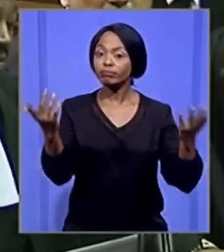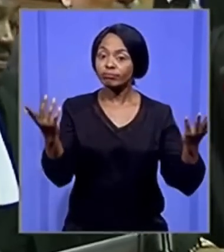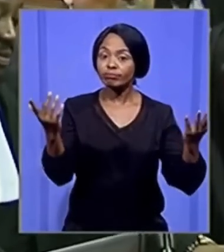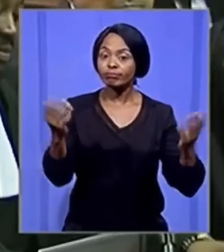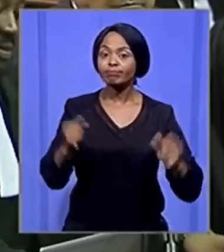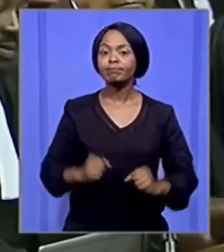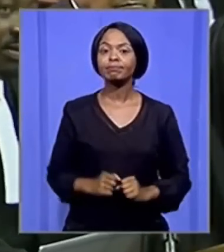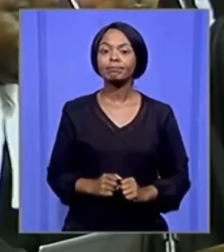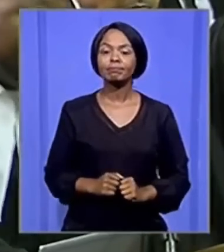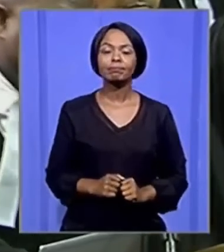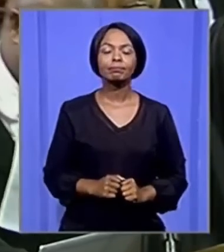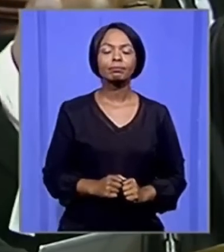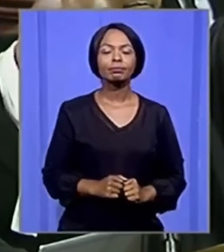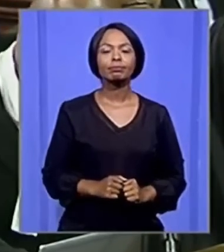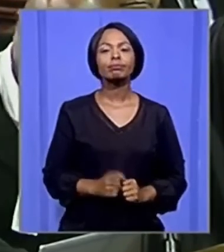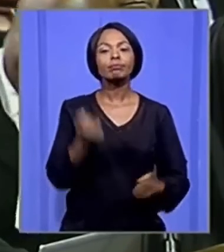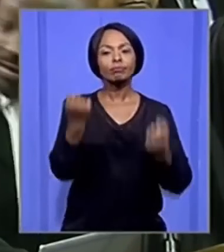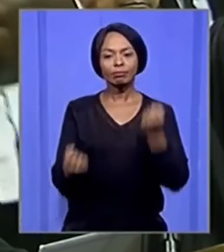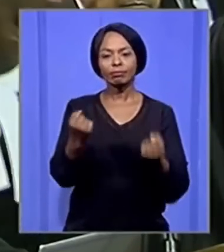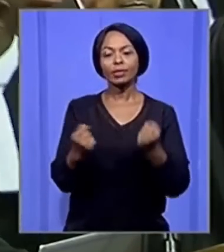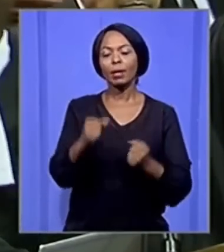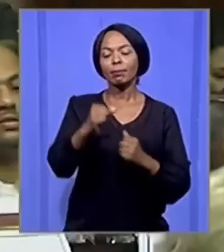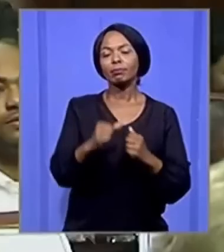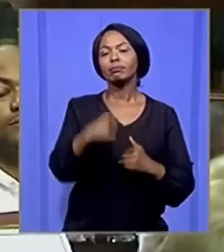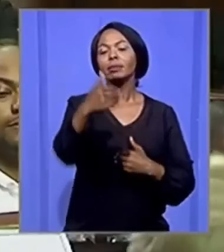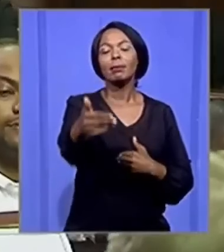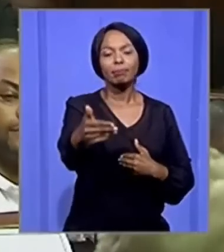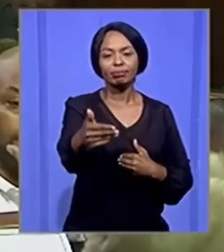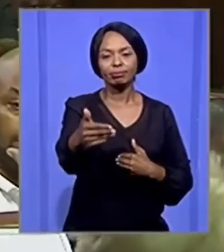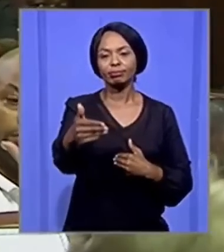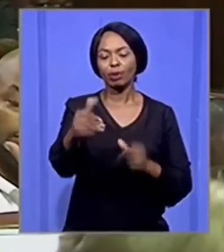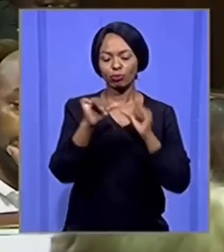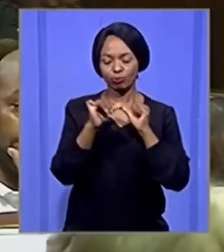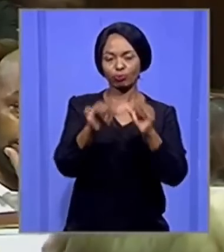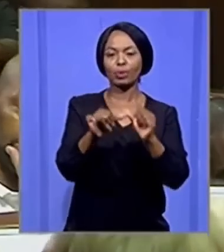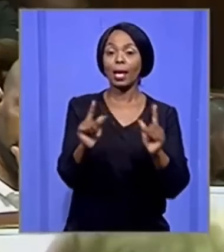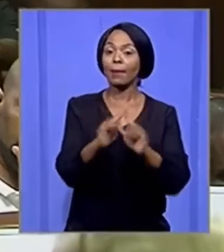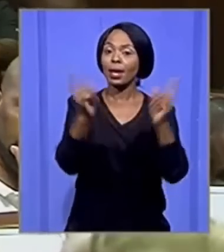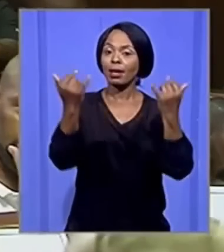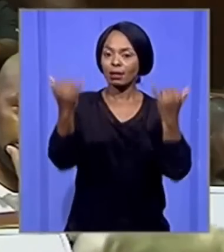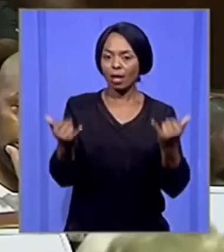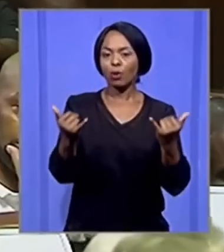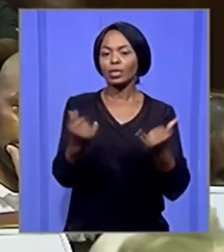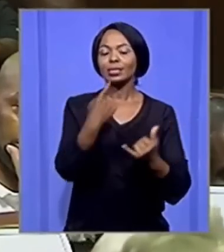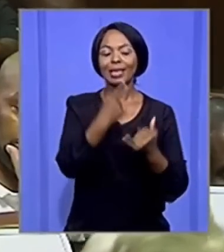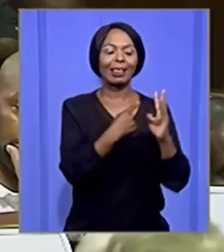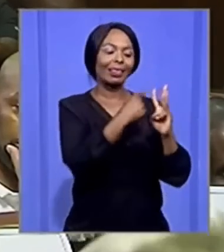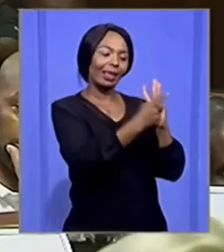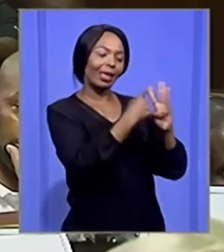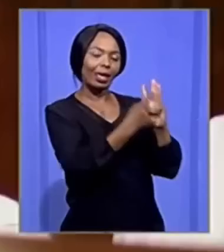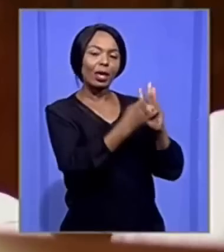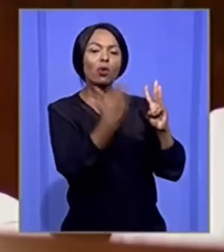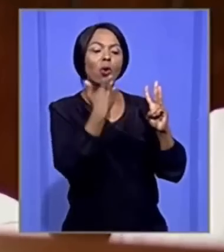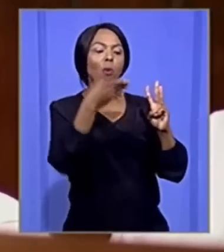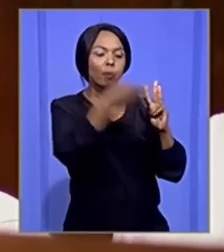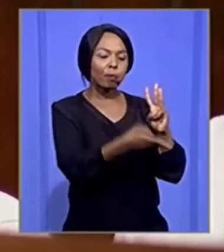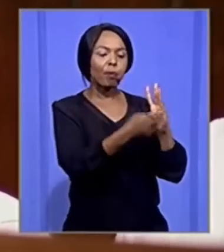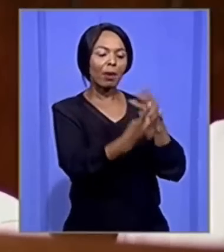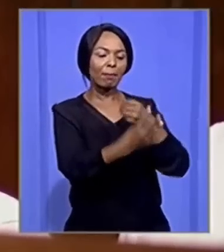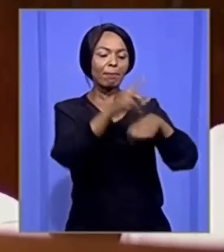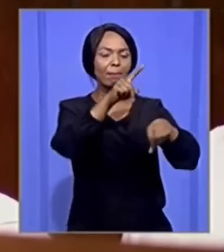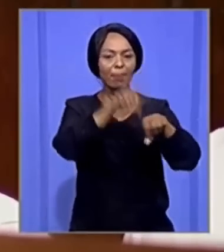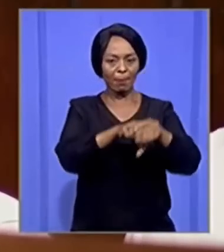tla tswelela pele mo lekgetlong le letlang. Mo nakong eno seemo se tla tswelela pele ka gore ba le bararo ba ba kwa kgolegelong ba tla tswelela